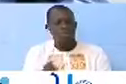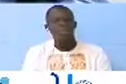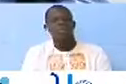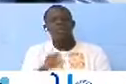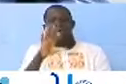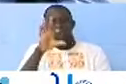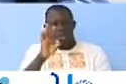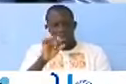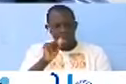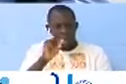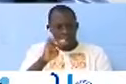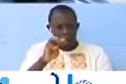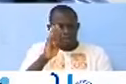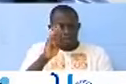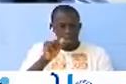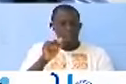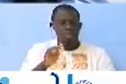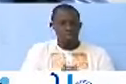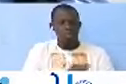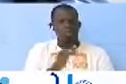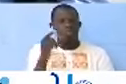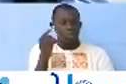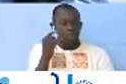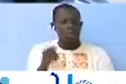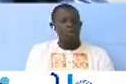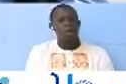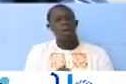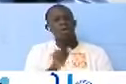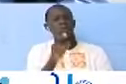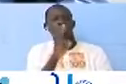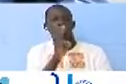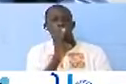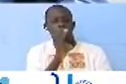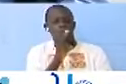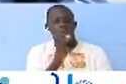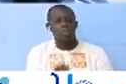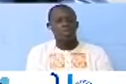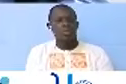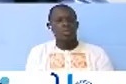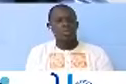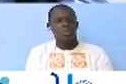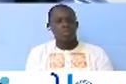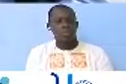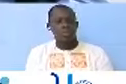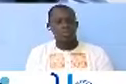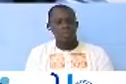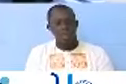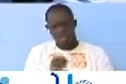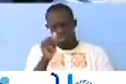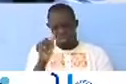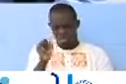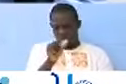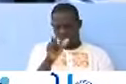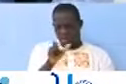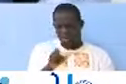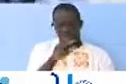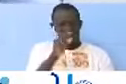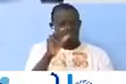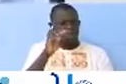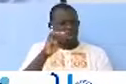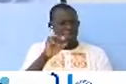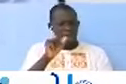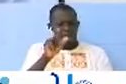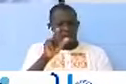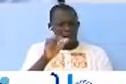Tumbul Tamba. Who else? Aninjuma. Ngatungole Malia Mungo bang. Malia